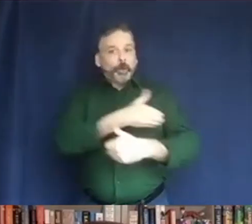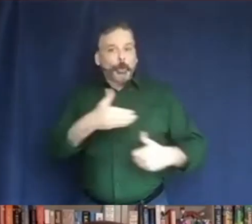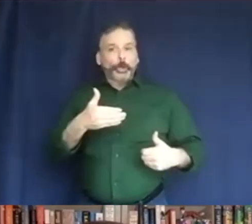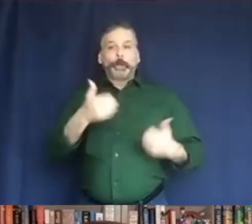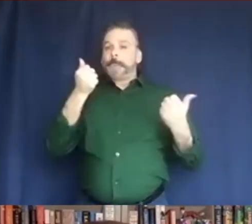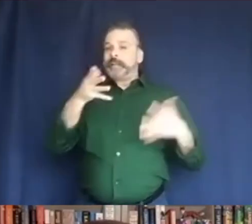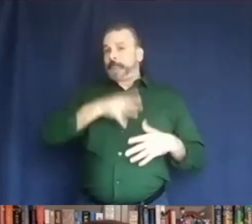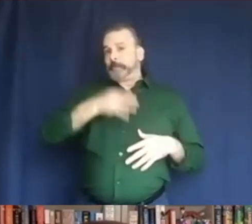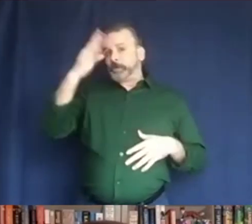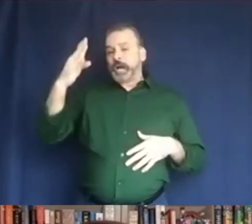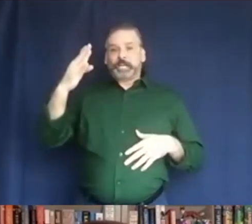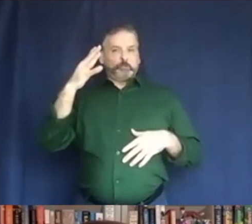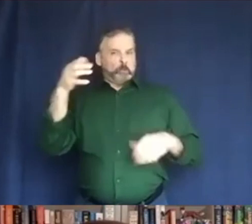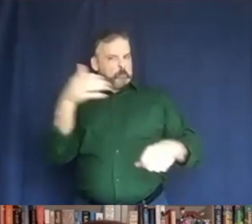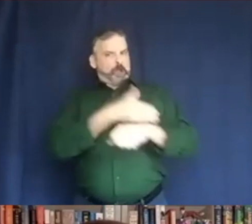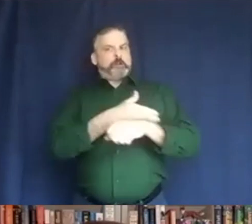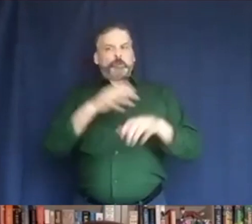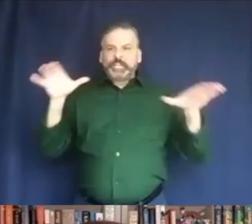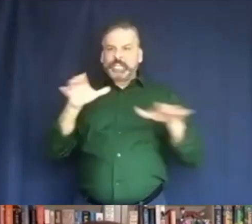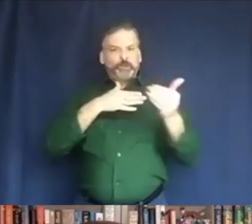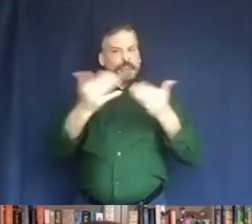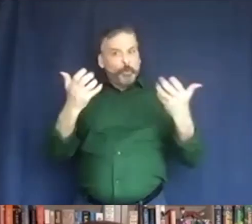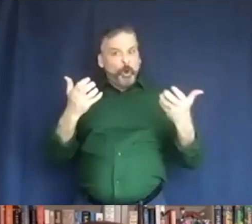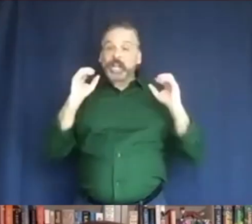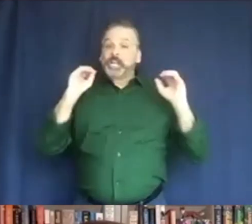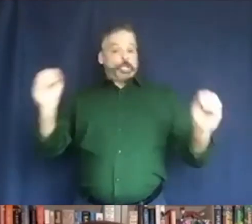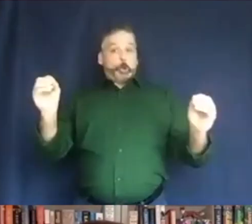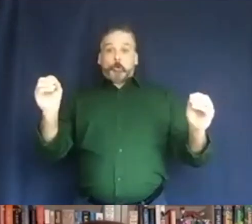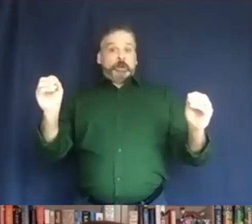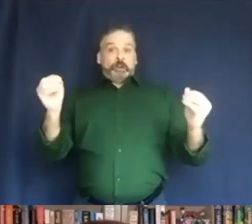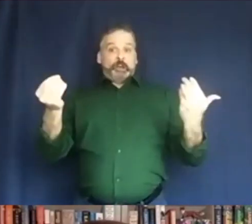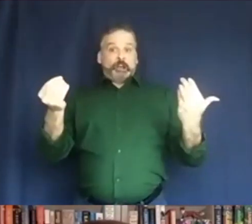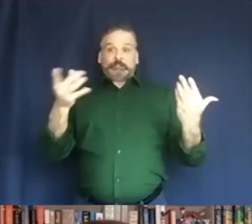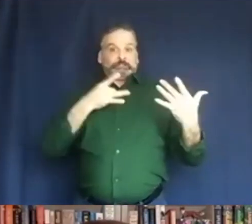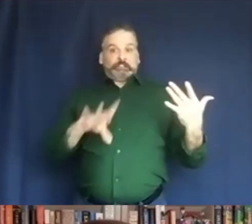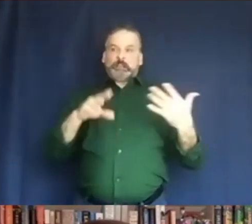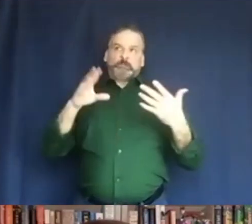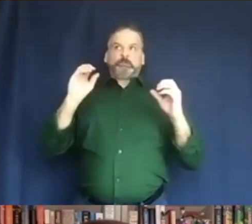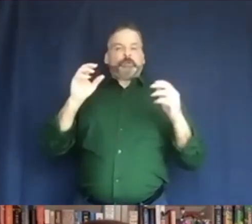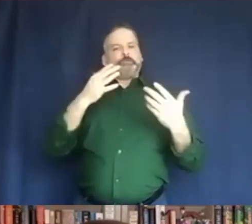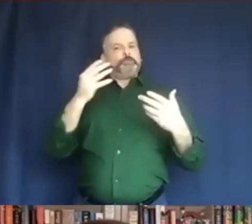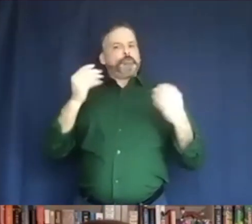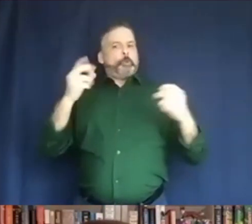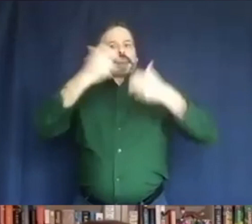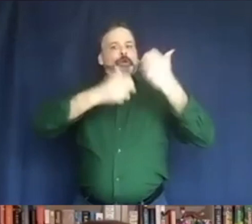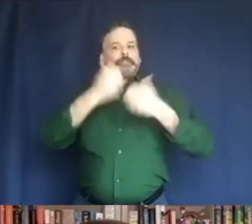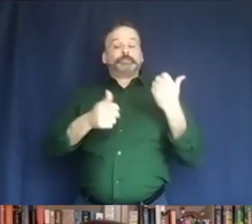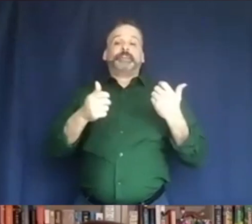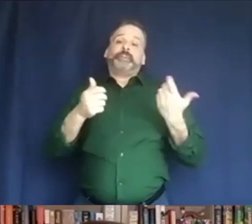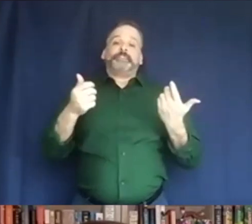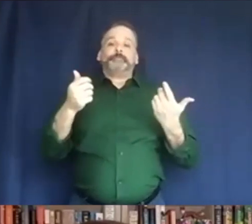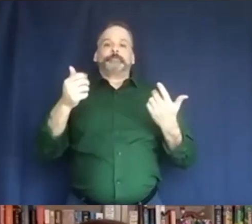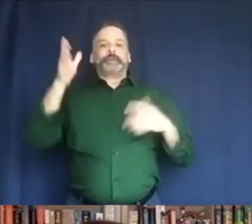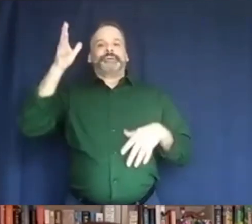the heck they want, and nobody had a problem with it. And, you know, the patriarchy got established with St. Patrick, you know, and